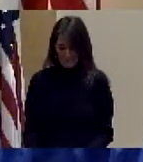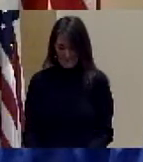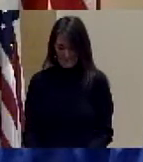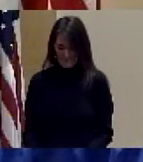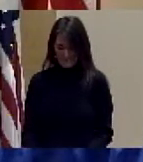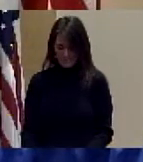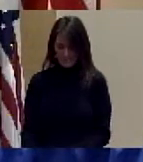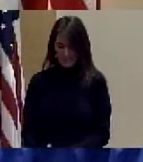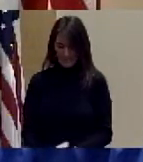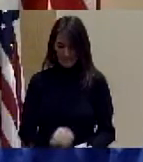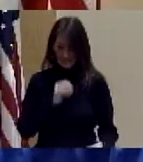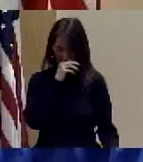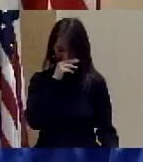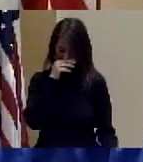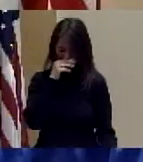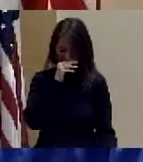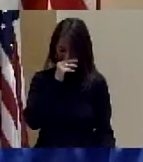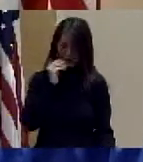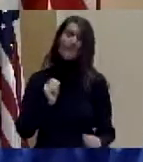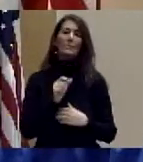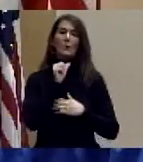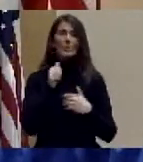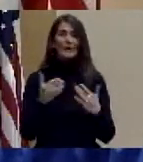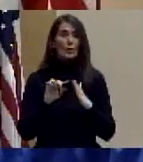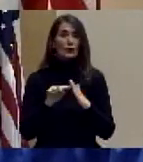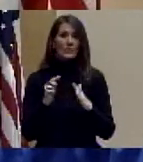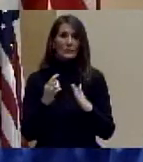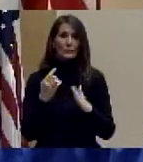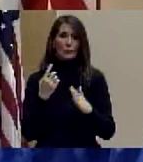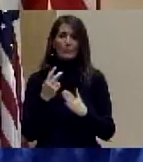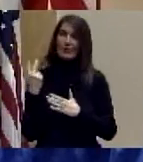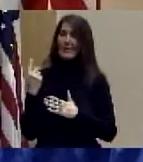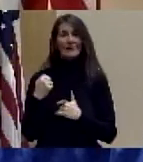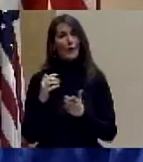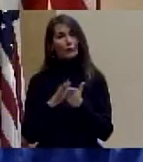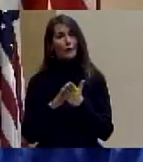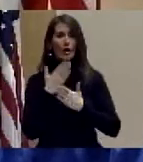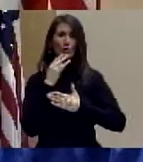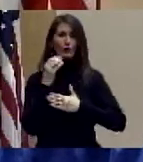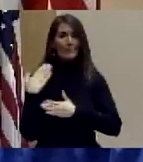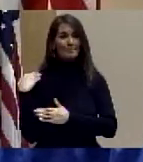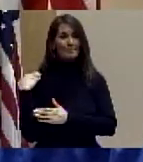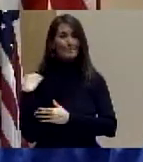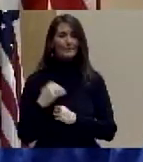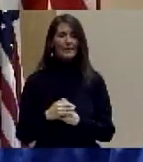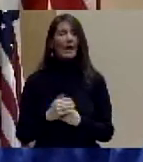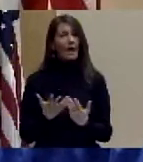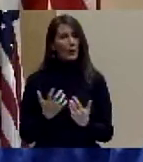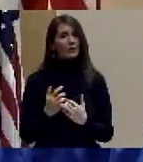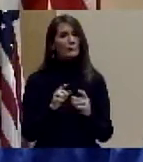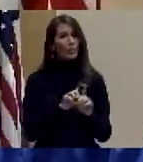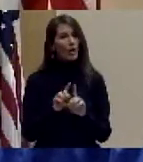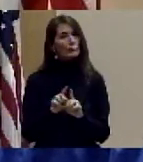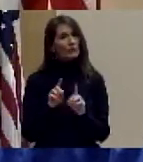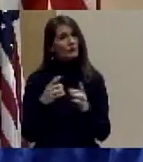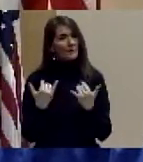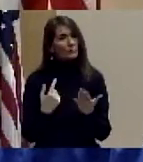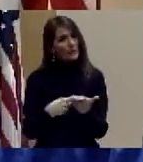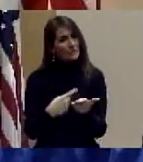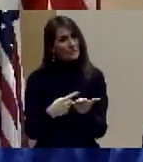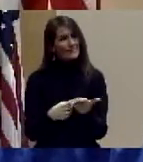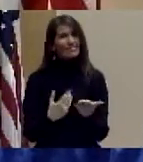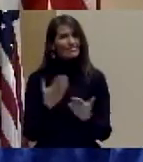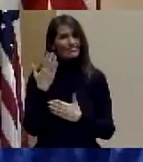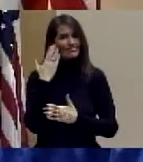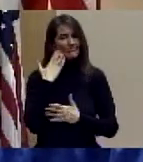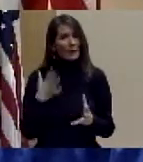Now, we're not here just to pat ourselves on the back. So I think this is also a good time to discuss an area where, frankly, despite a